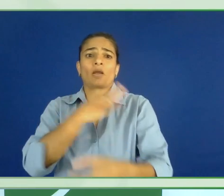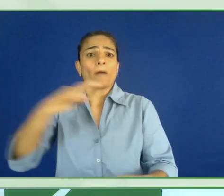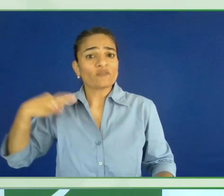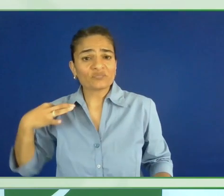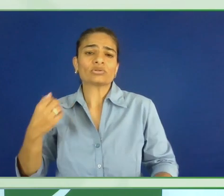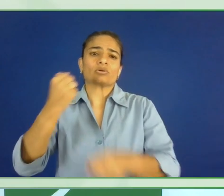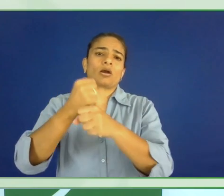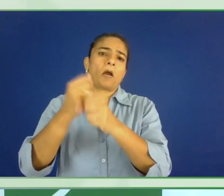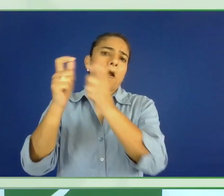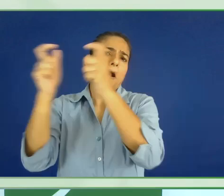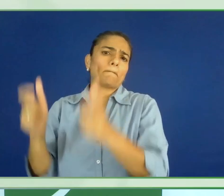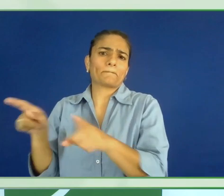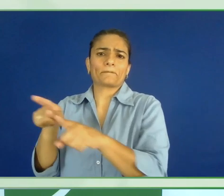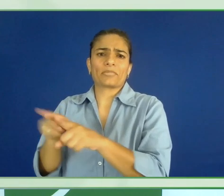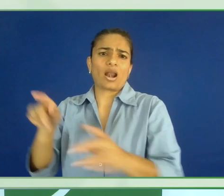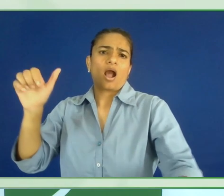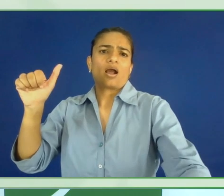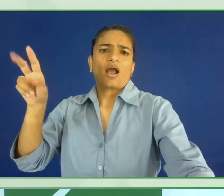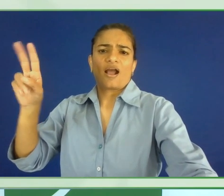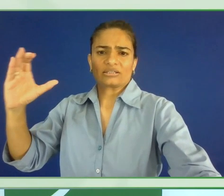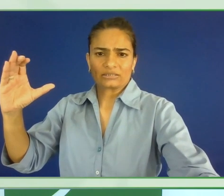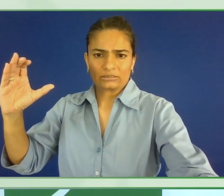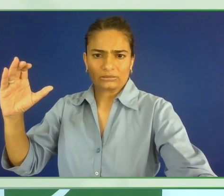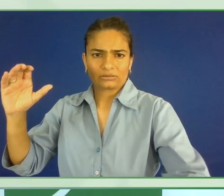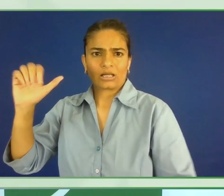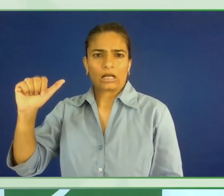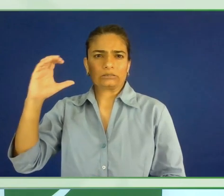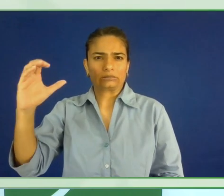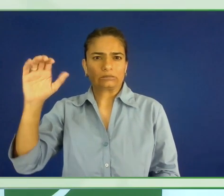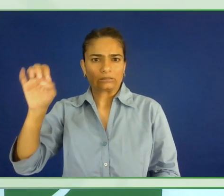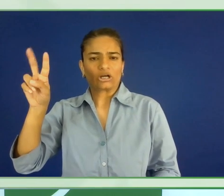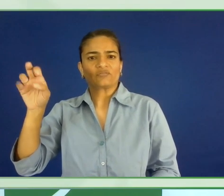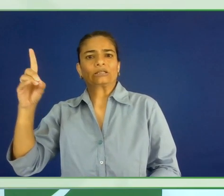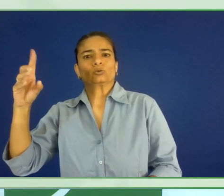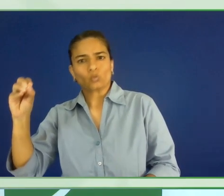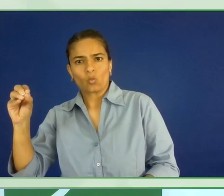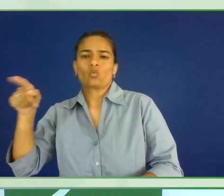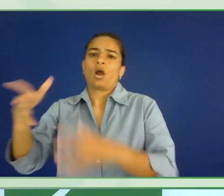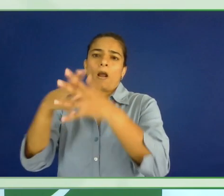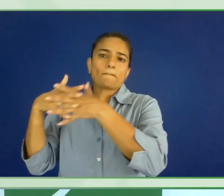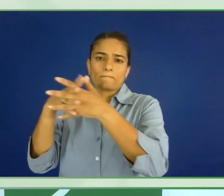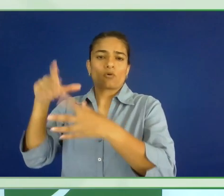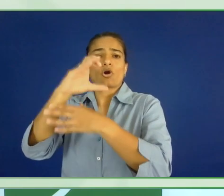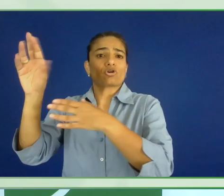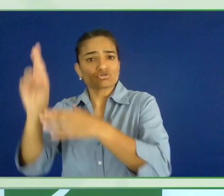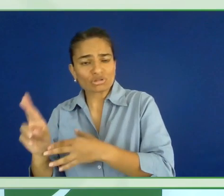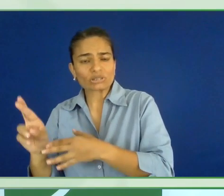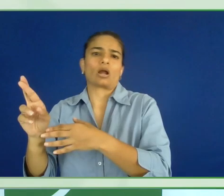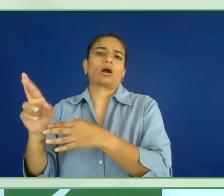Rican and global companies, are the leaders of our network there. We have Ecuador, where it's run by a